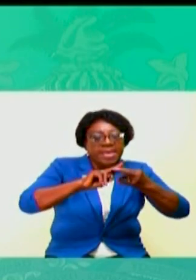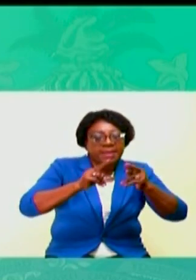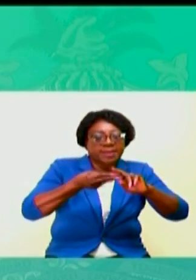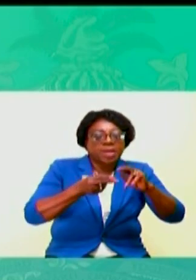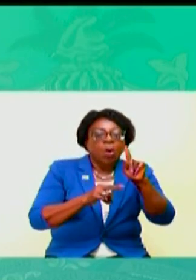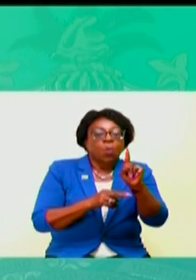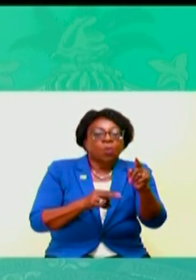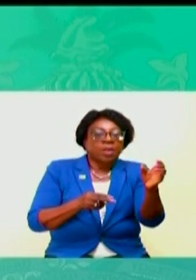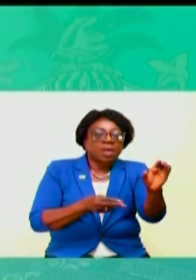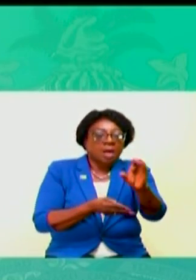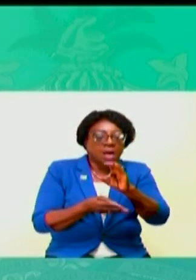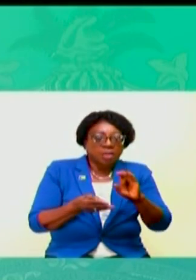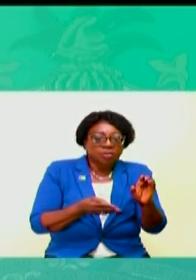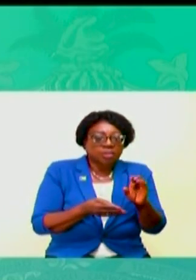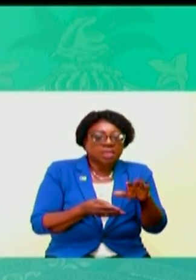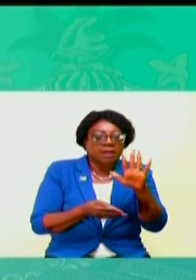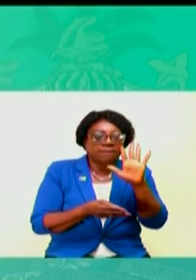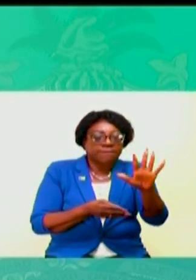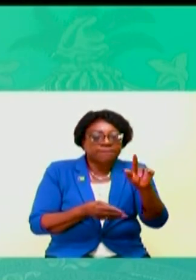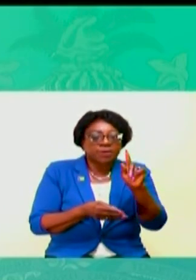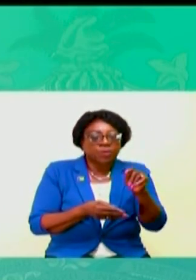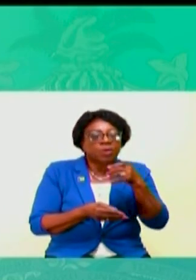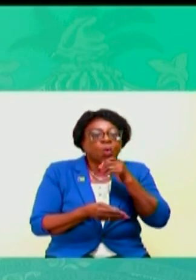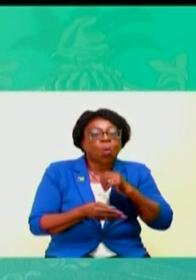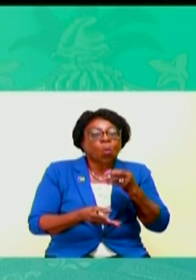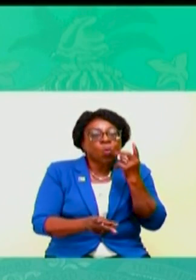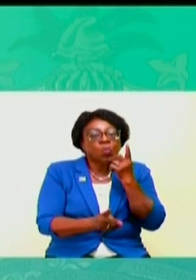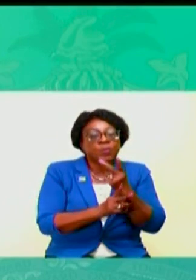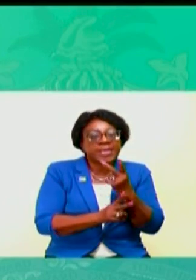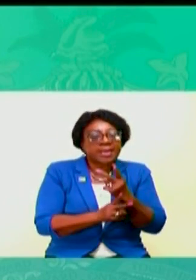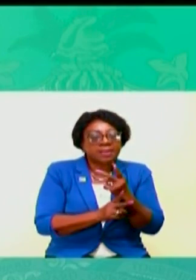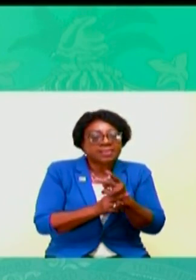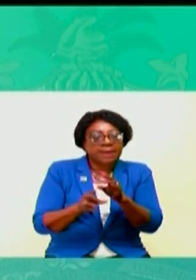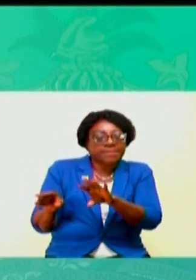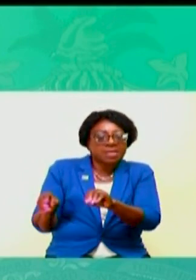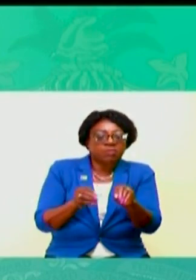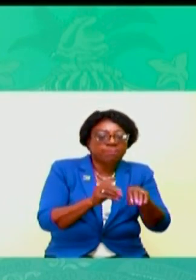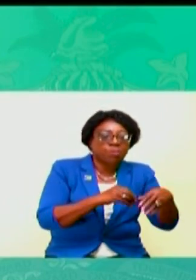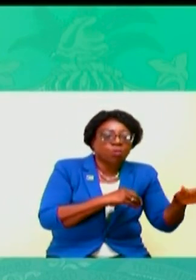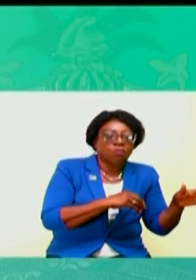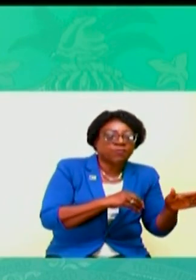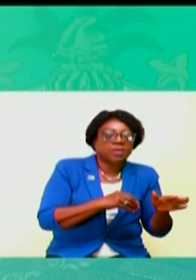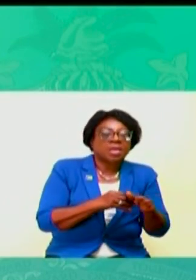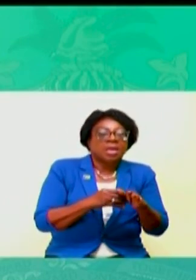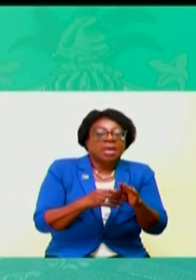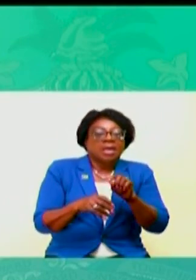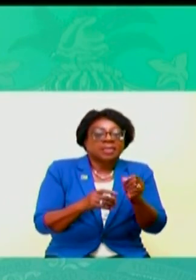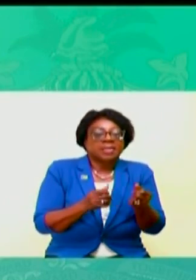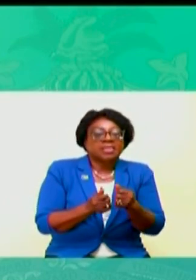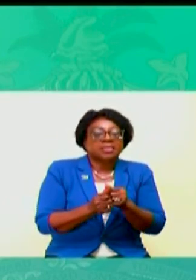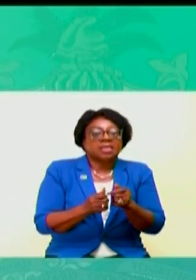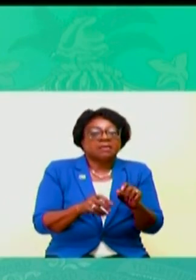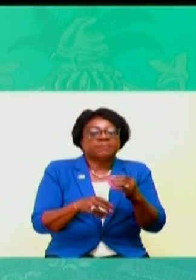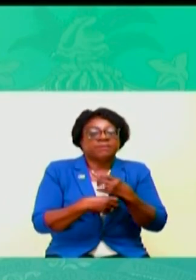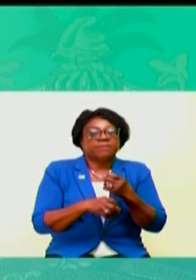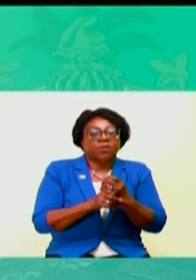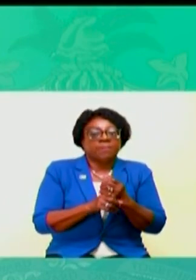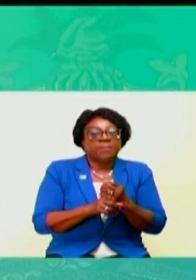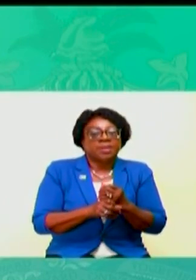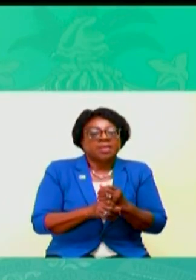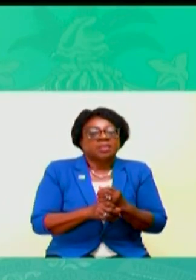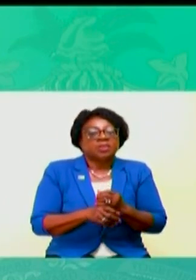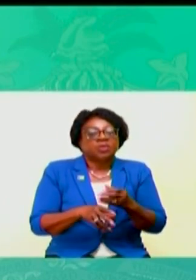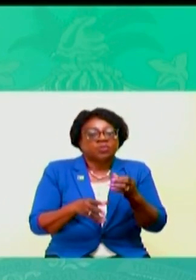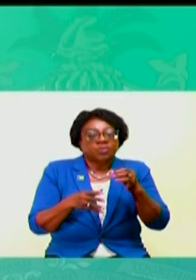161 old, derelict, and abandoned vehicles have been removed. A retention pond has been created in Bel-Air to